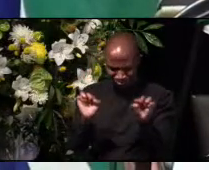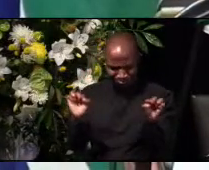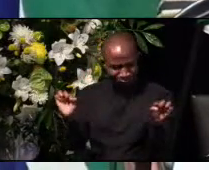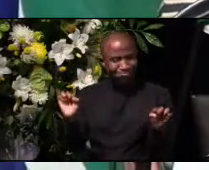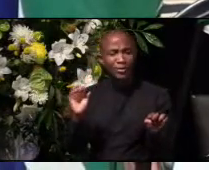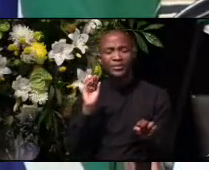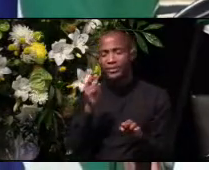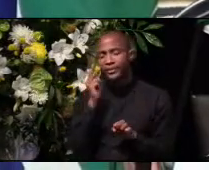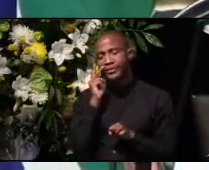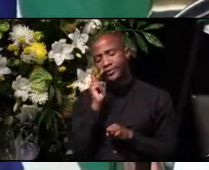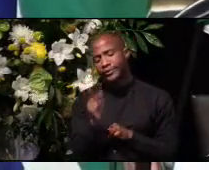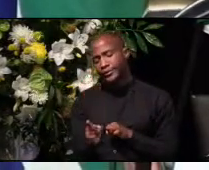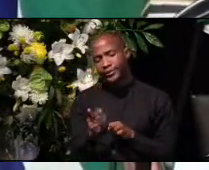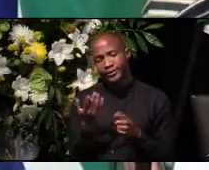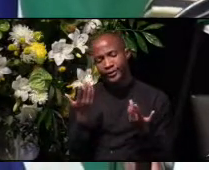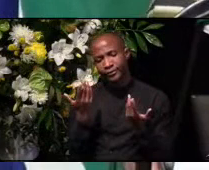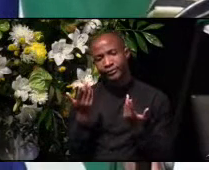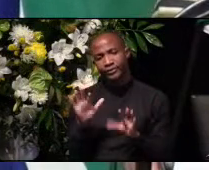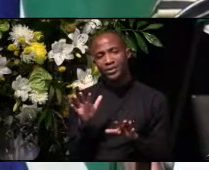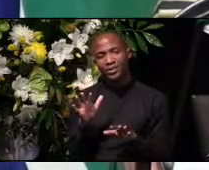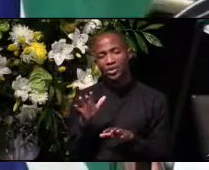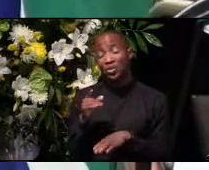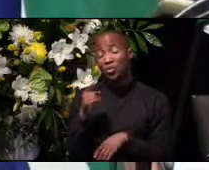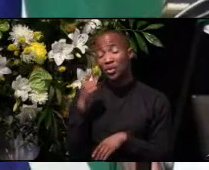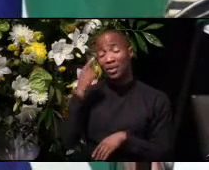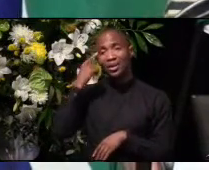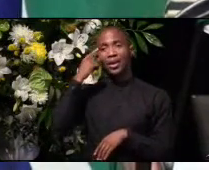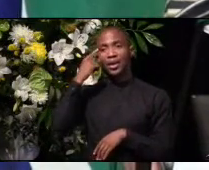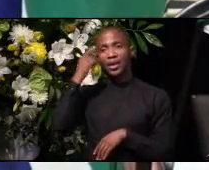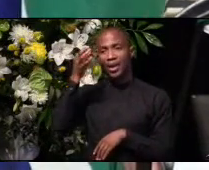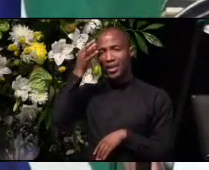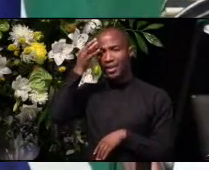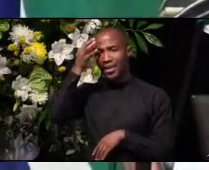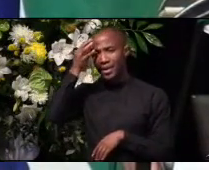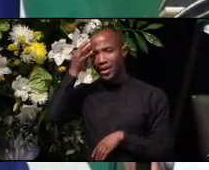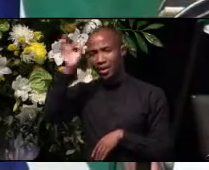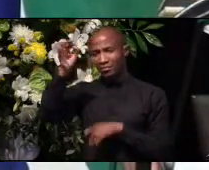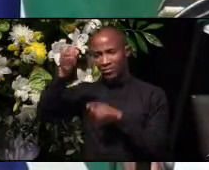and for those who think that is just the ruling party look around